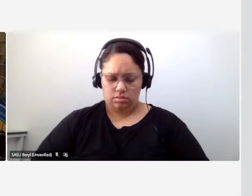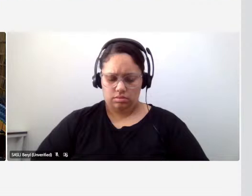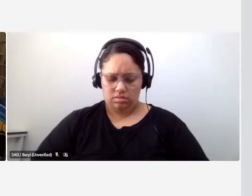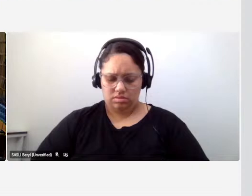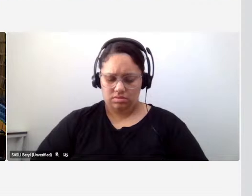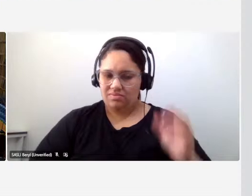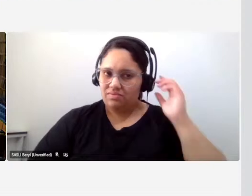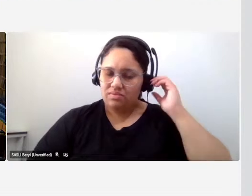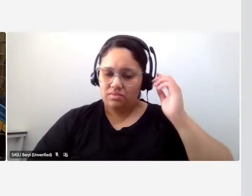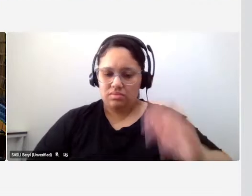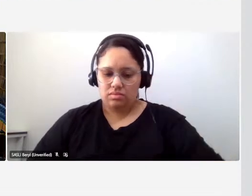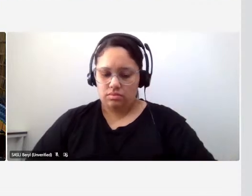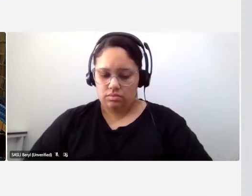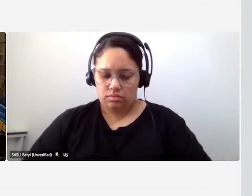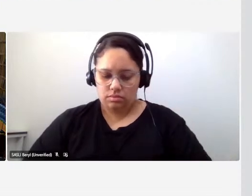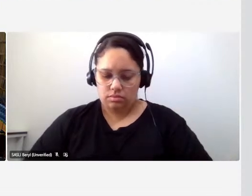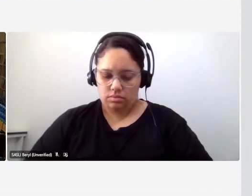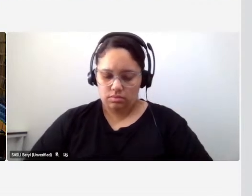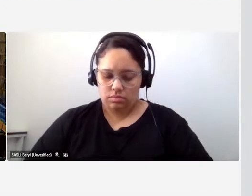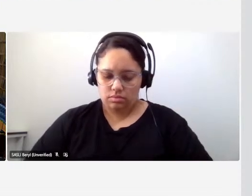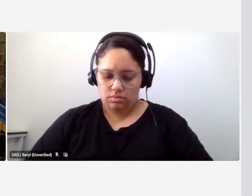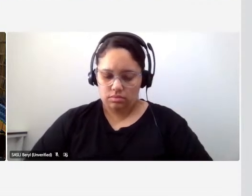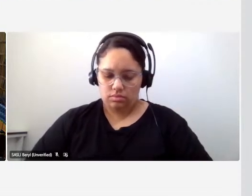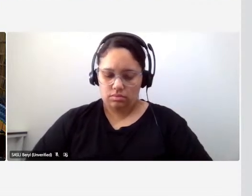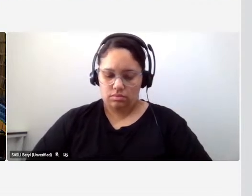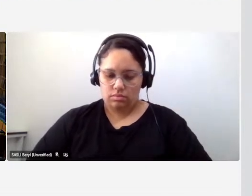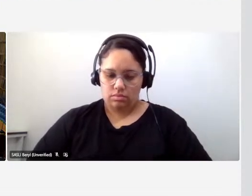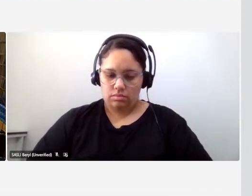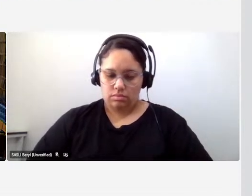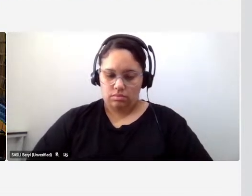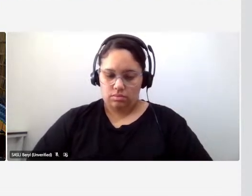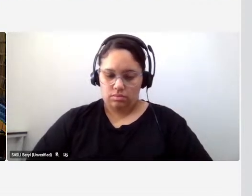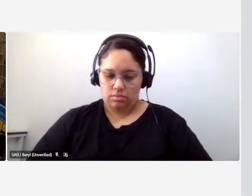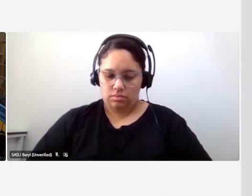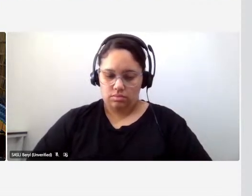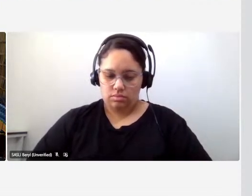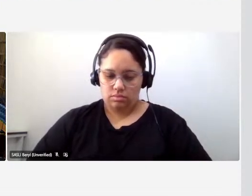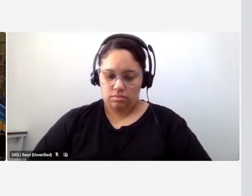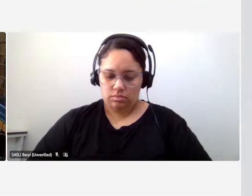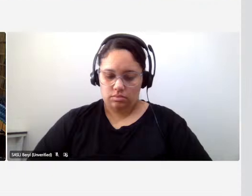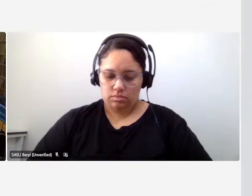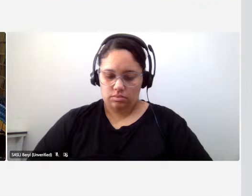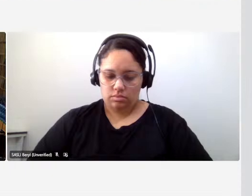staff complement challenges. So, and nowhere in the report